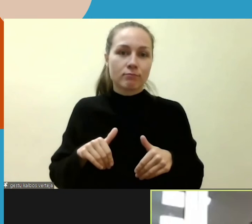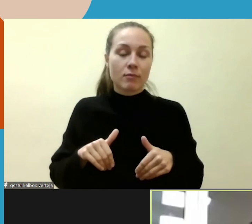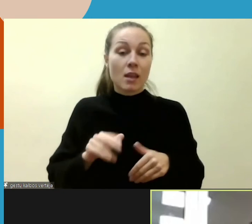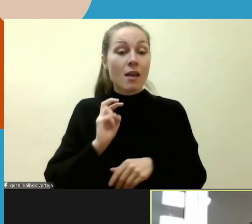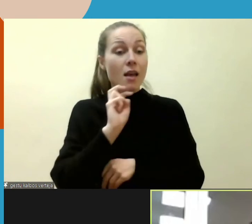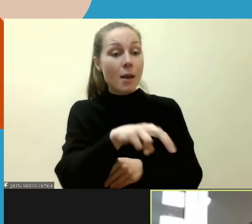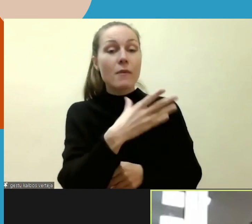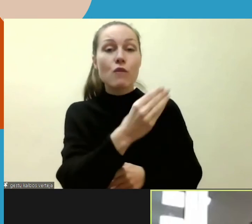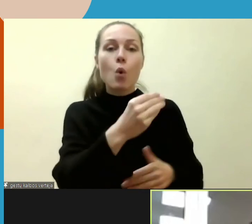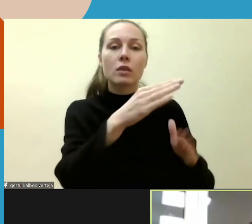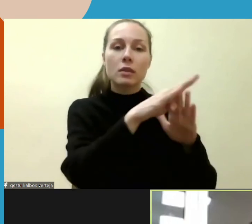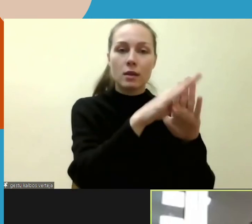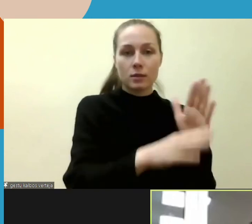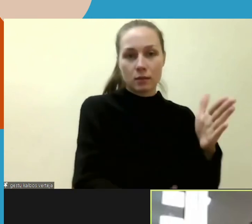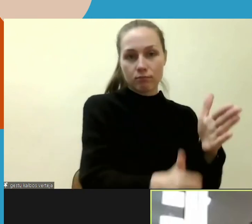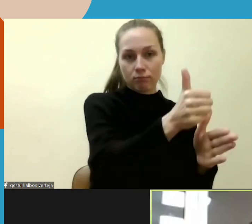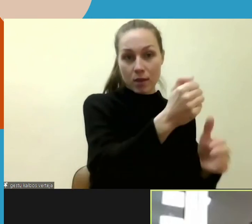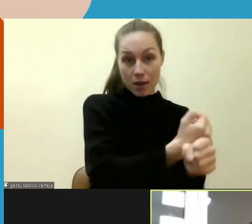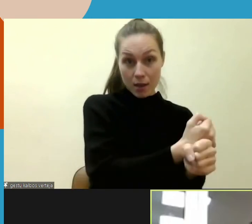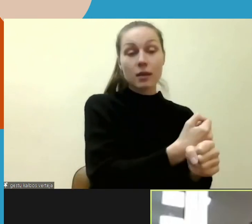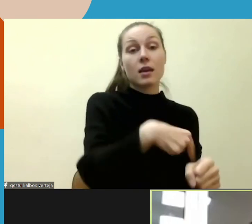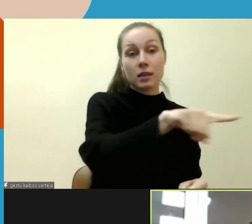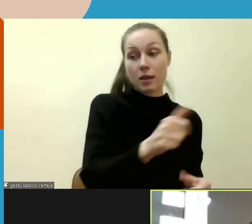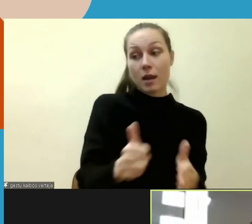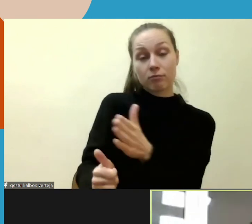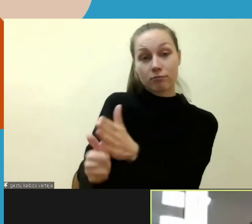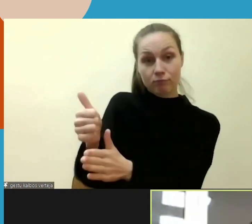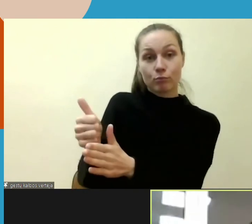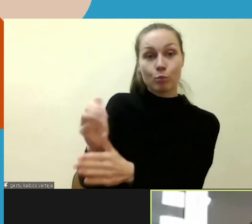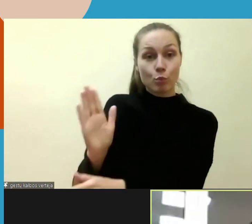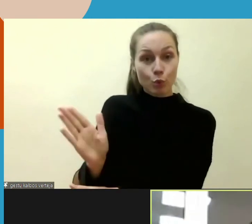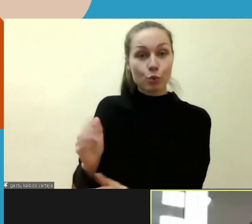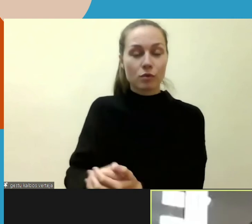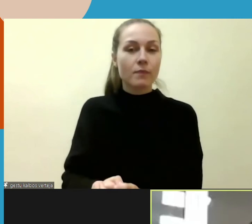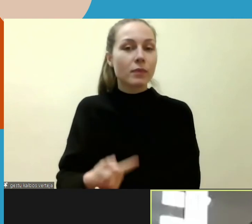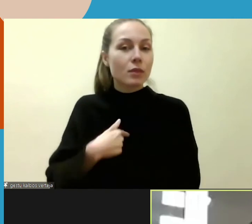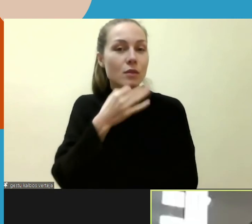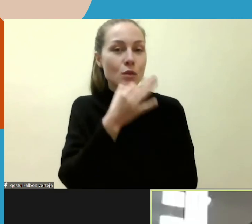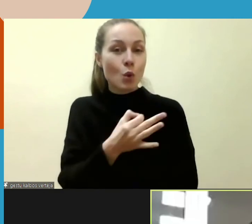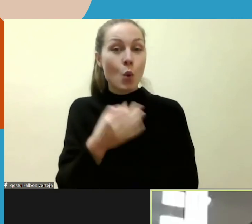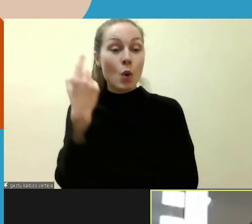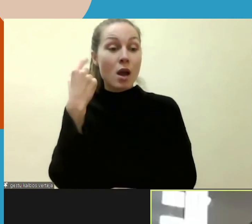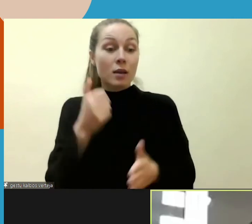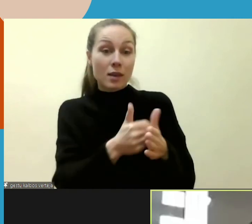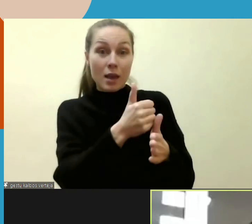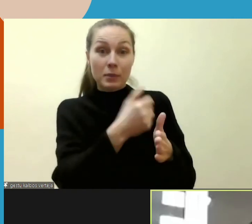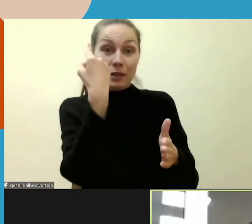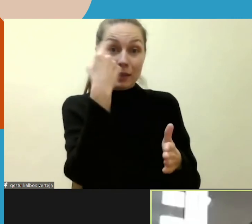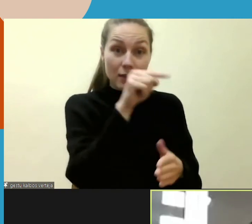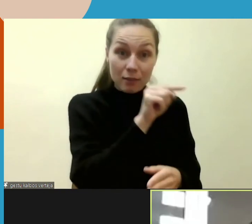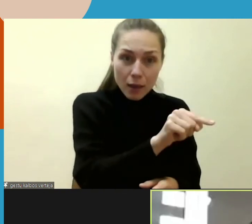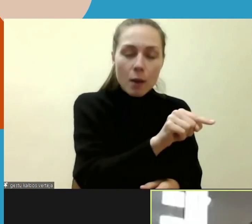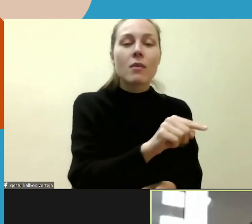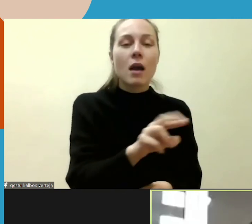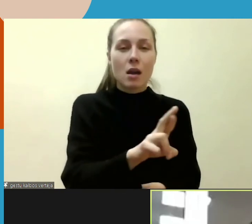someone comes to work for the police, we always tell them that whatever prejudices you have to